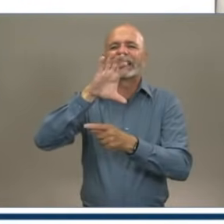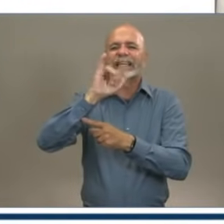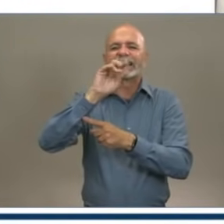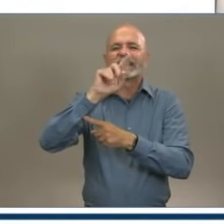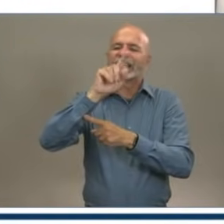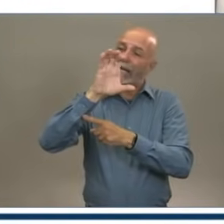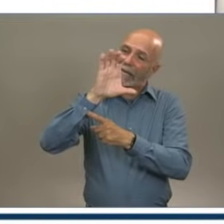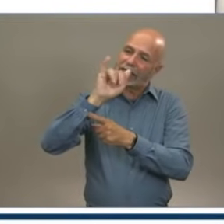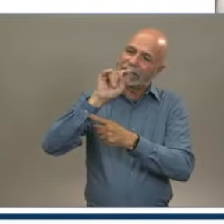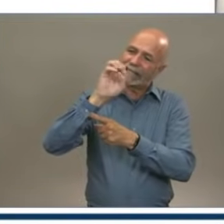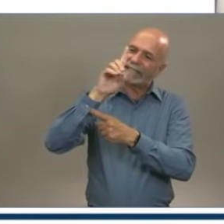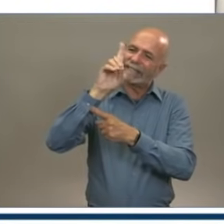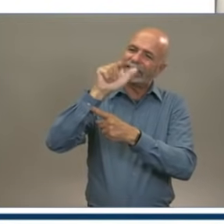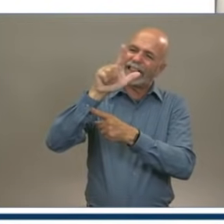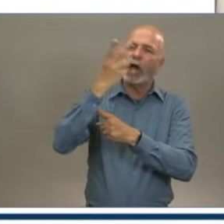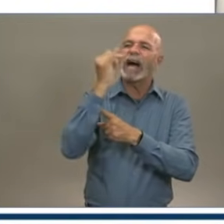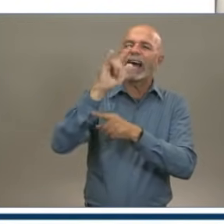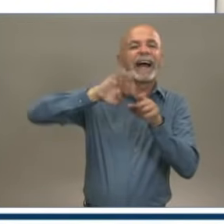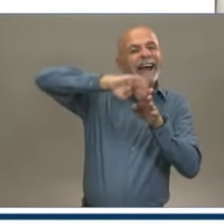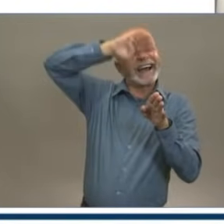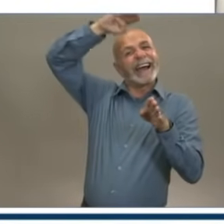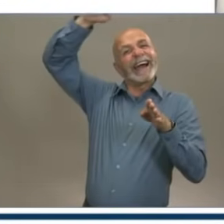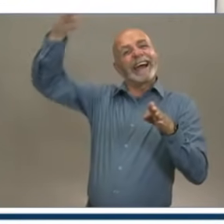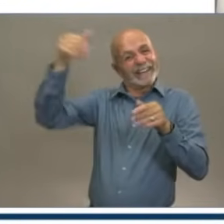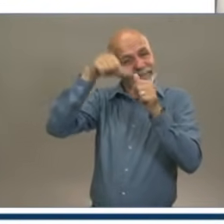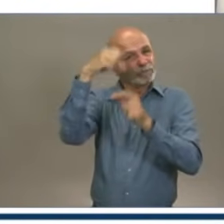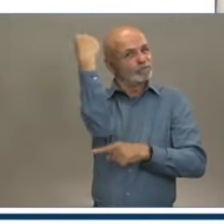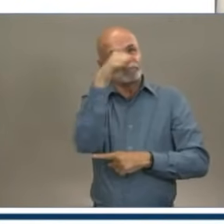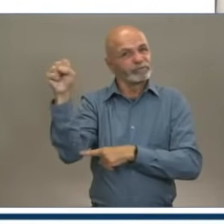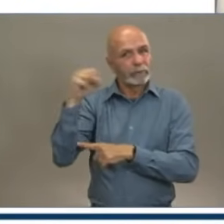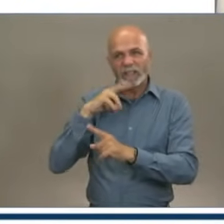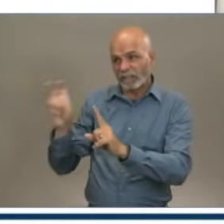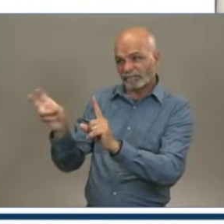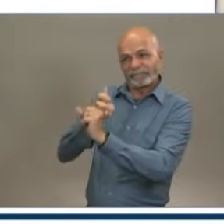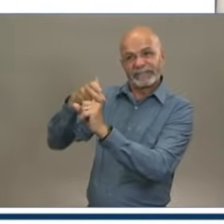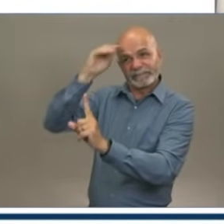people in a pro-Palestine rally. It's my understanding